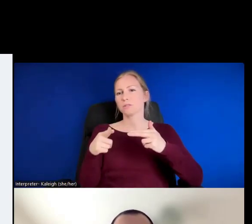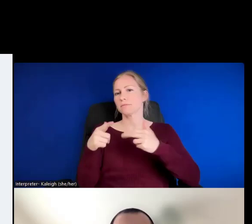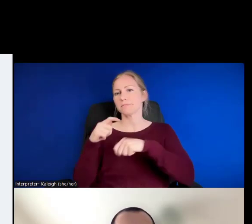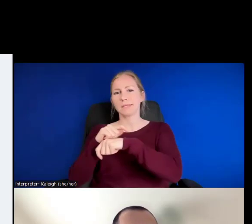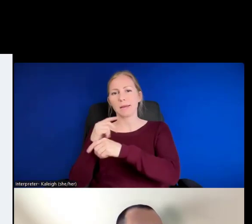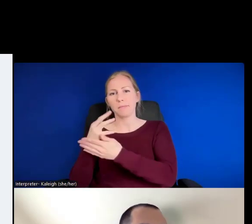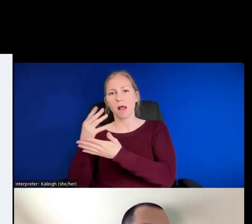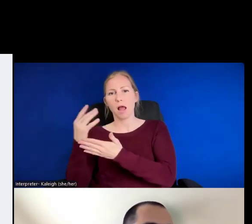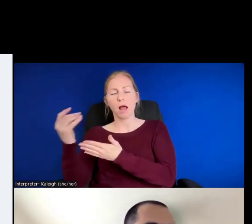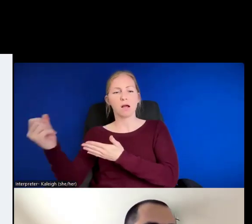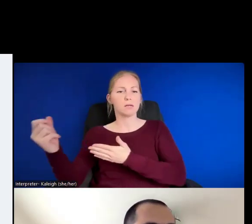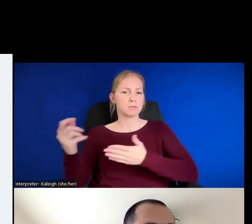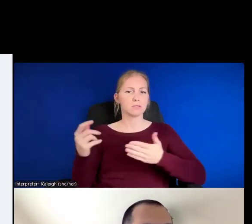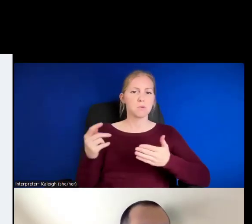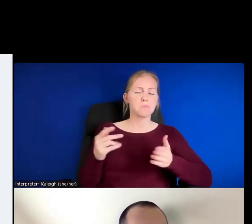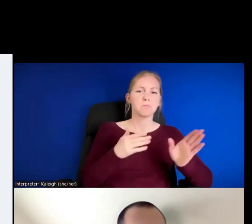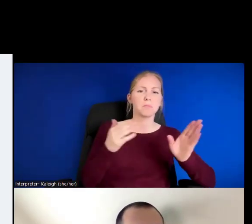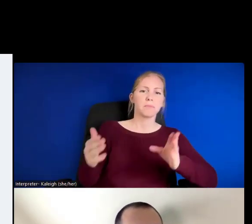Thanks.